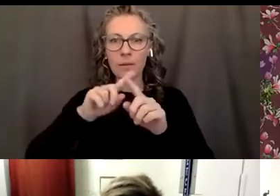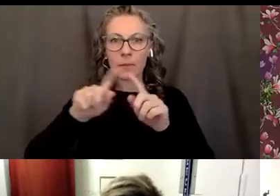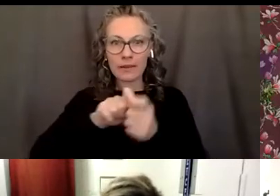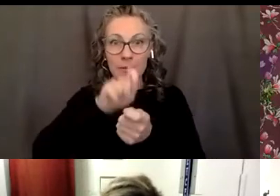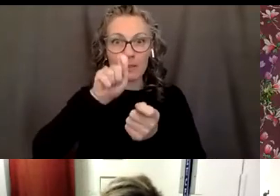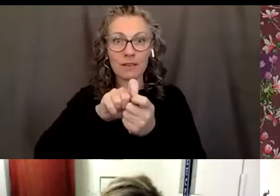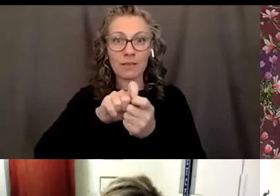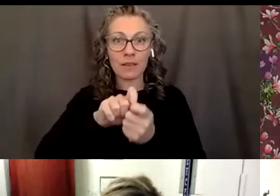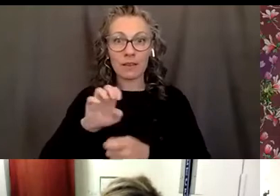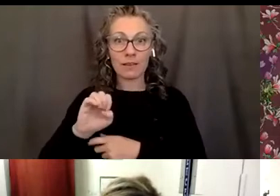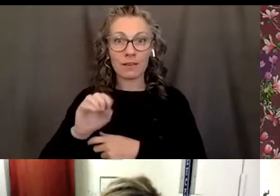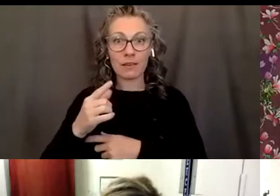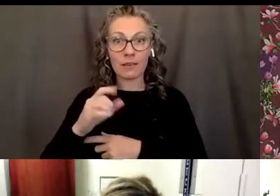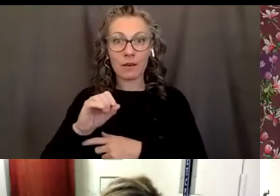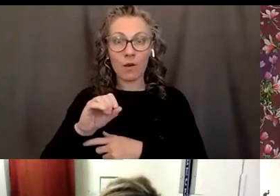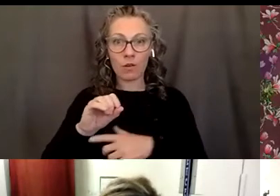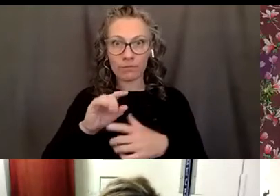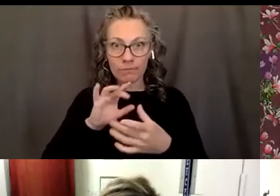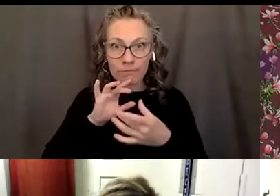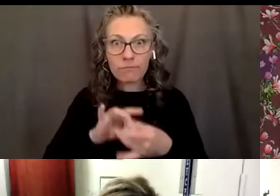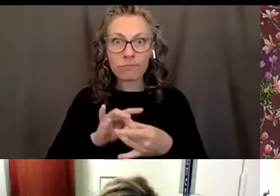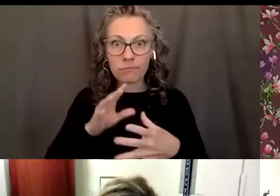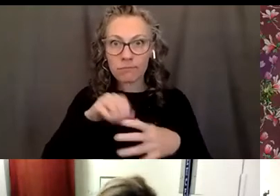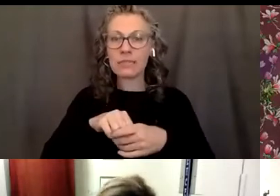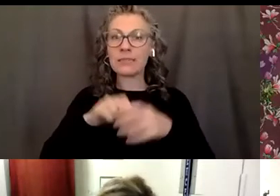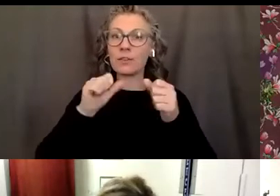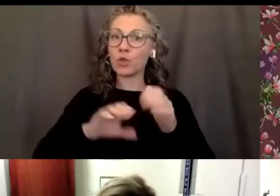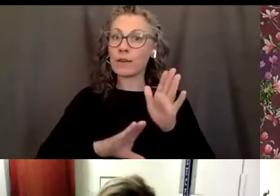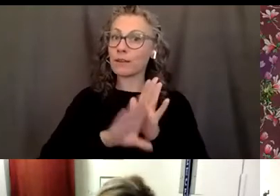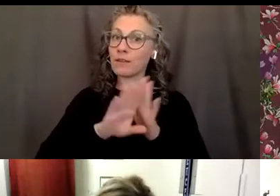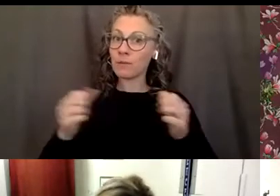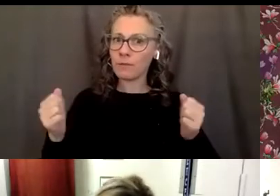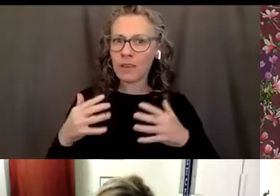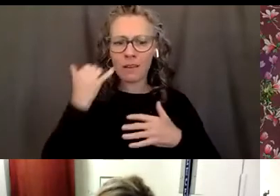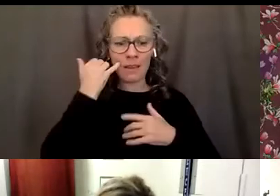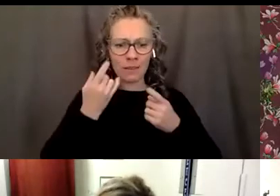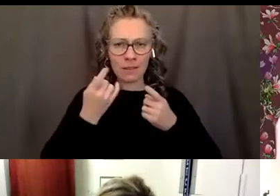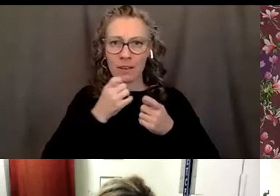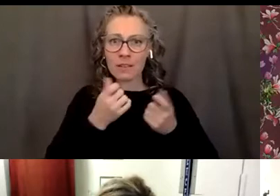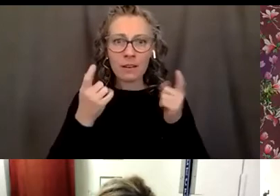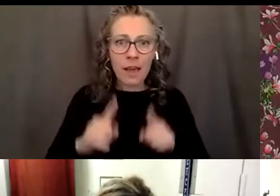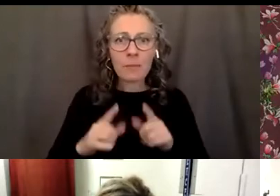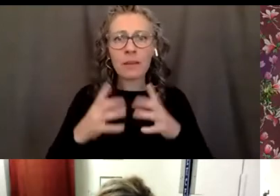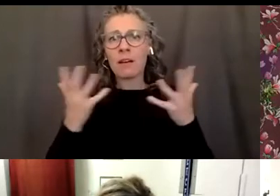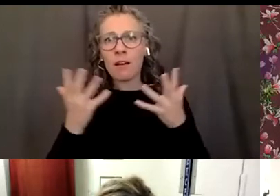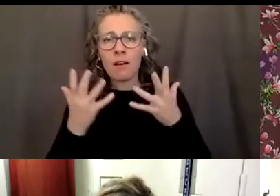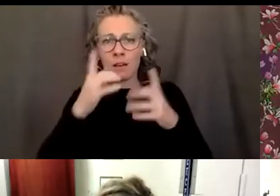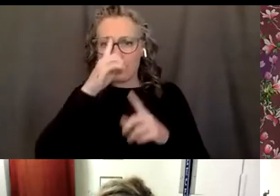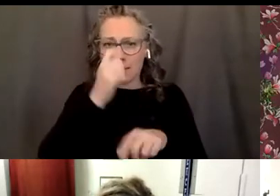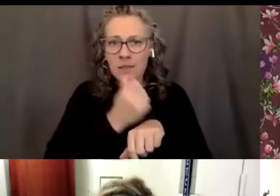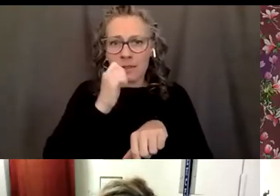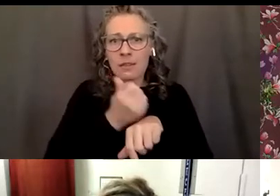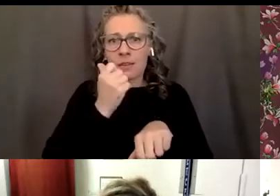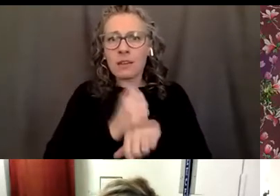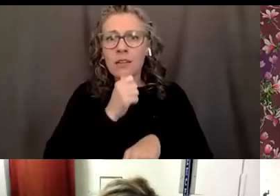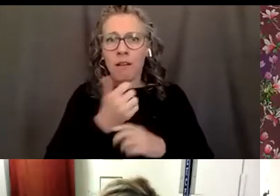it, you may already then build fear. Like, what if I don't get that? What if in spite of all my intention setting, that won't